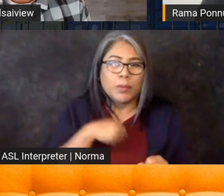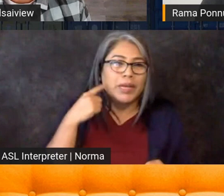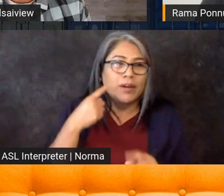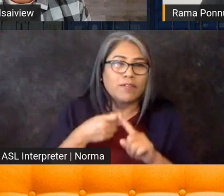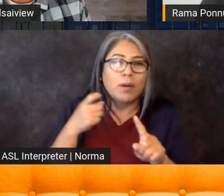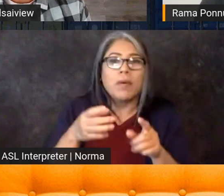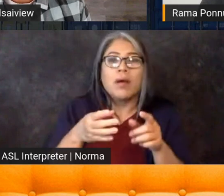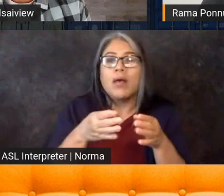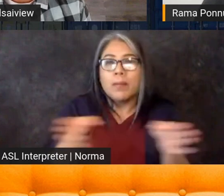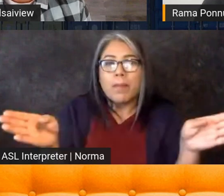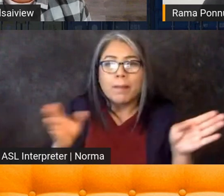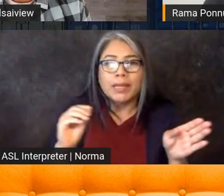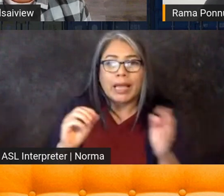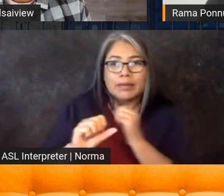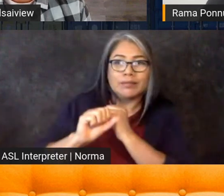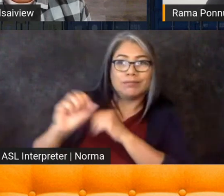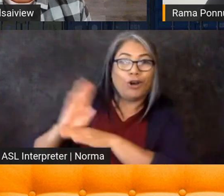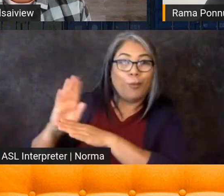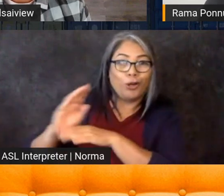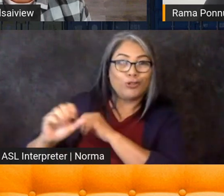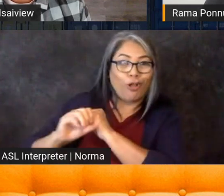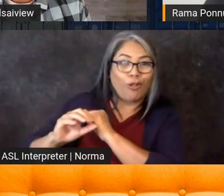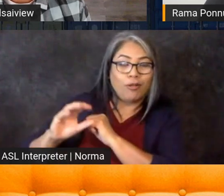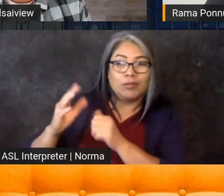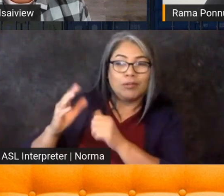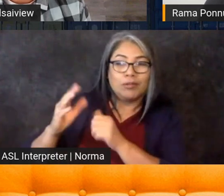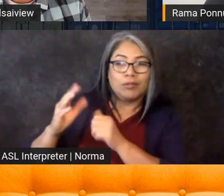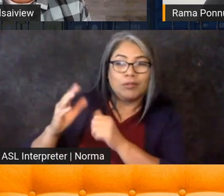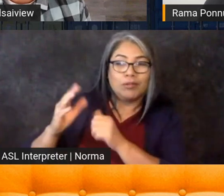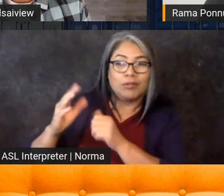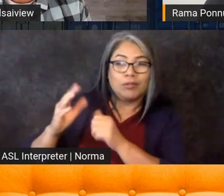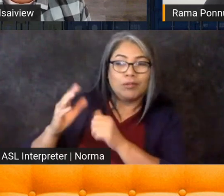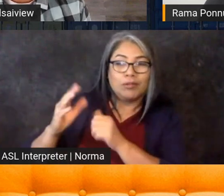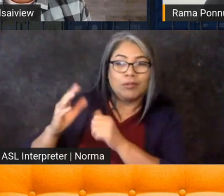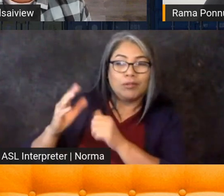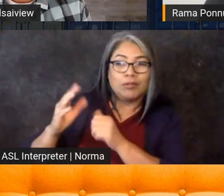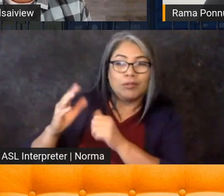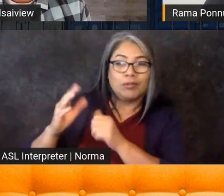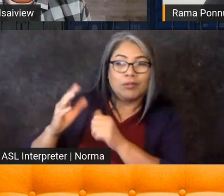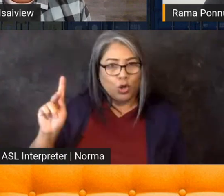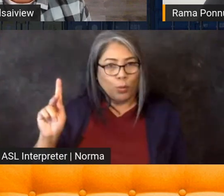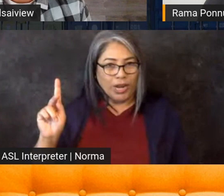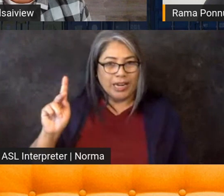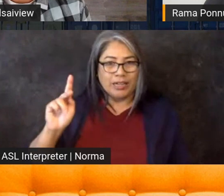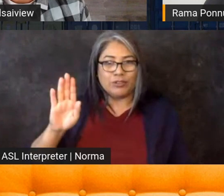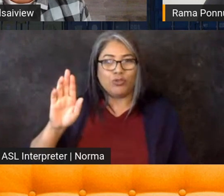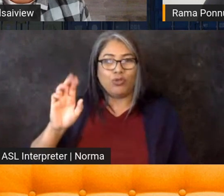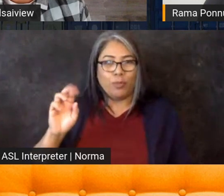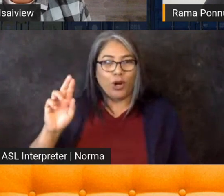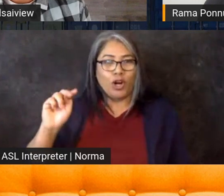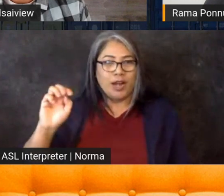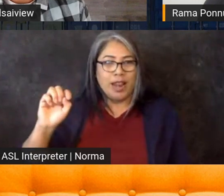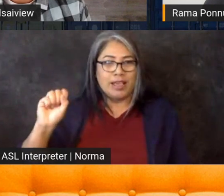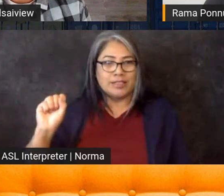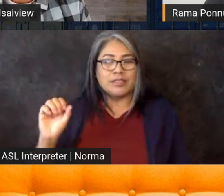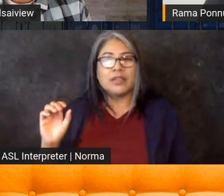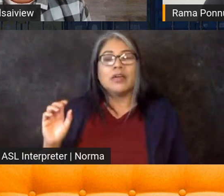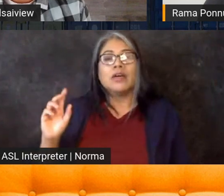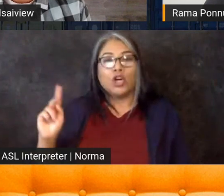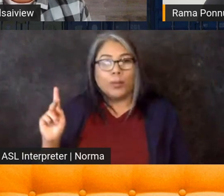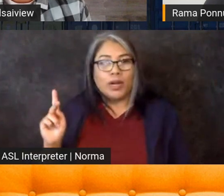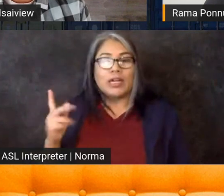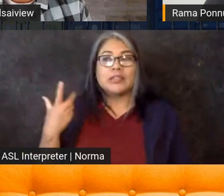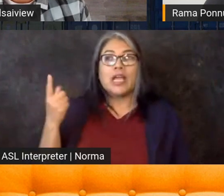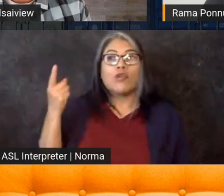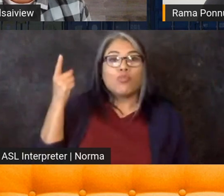run Kubernetes in remote and air-gapped locations, and that's really what Snow is designed for. So we offer two